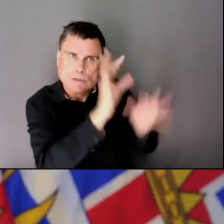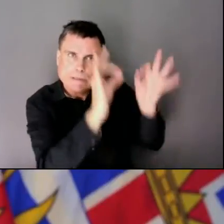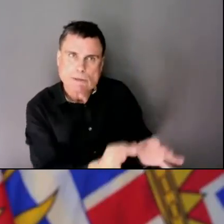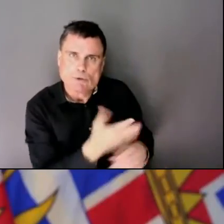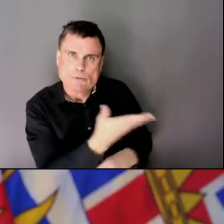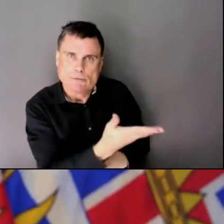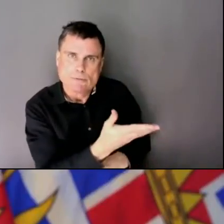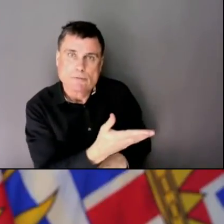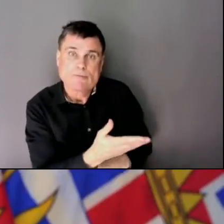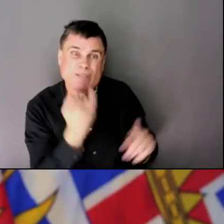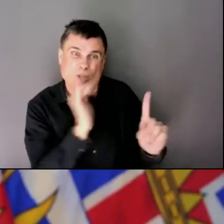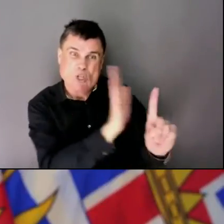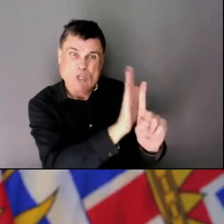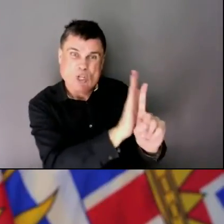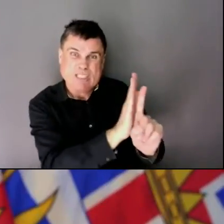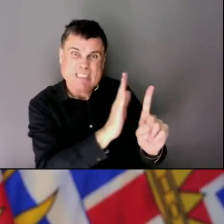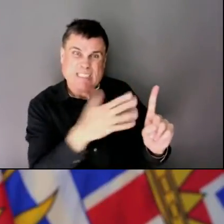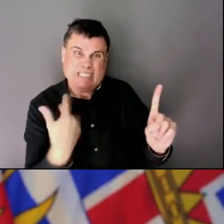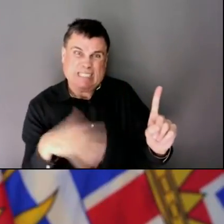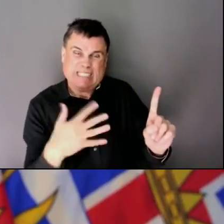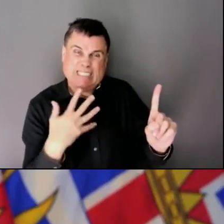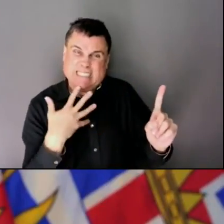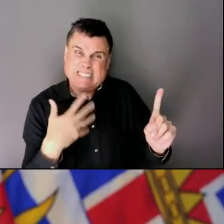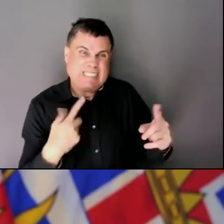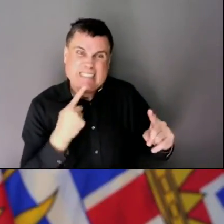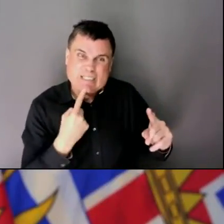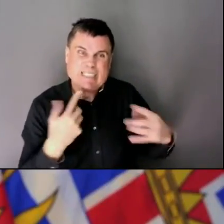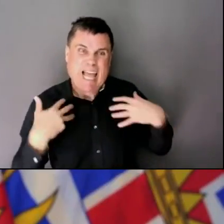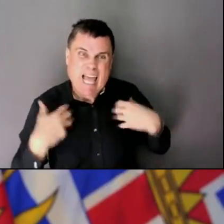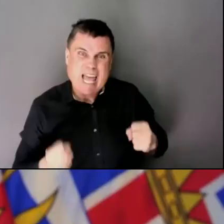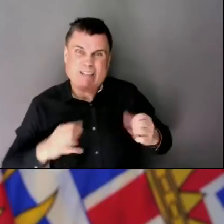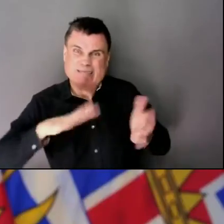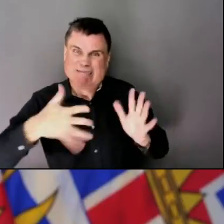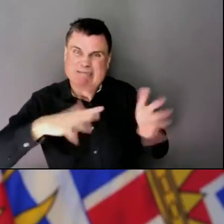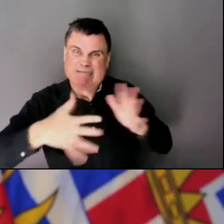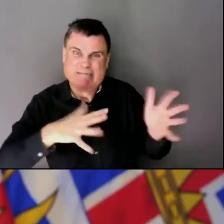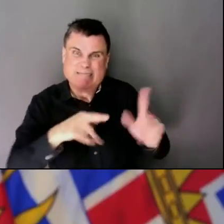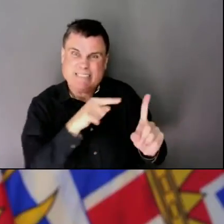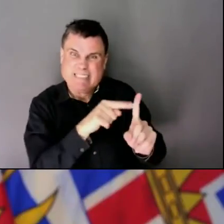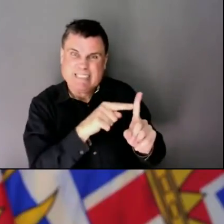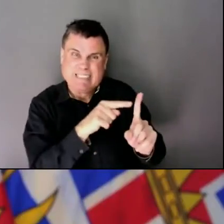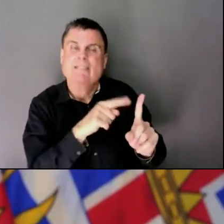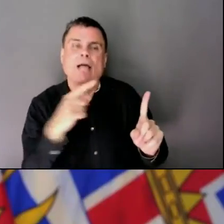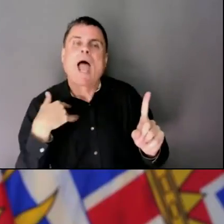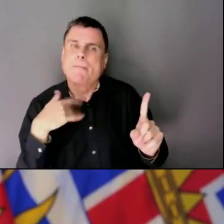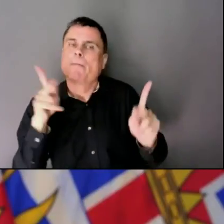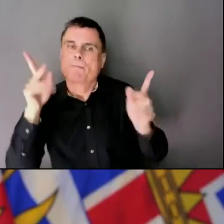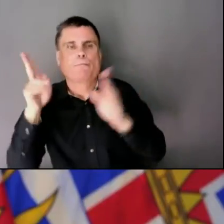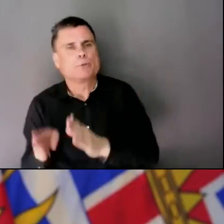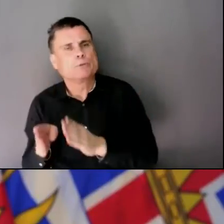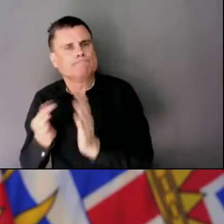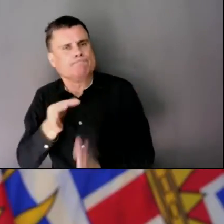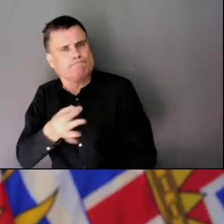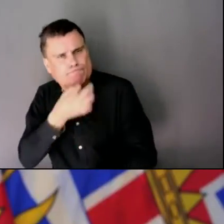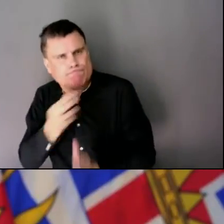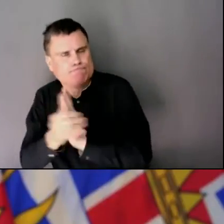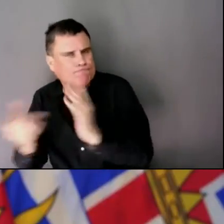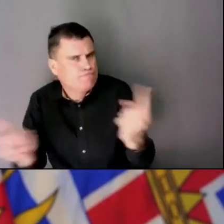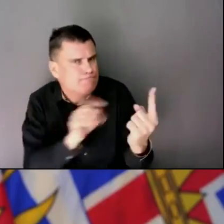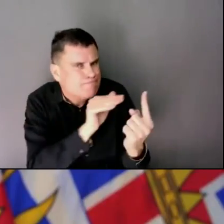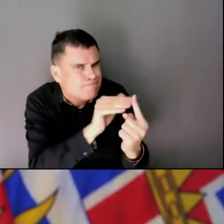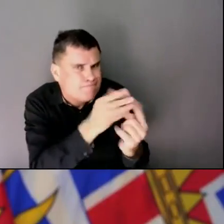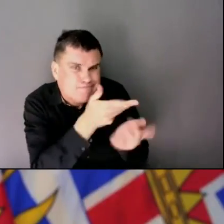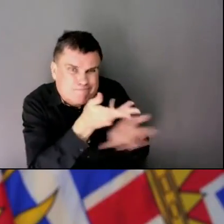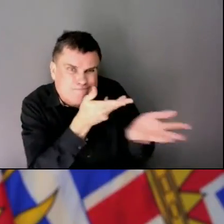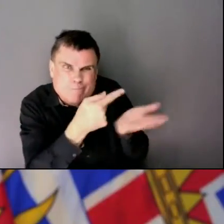have healthcare providers for the most part. So that's a decision that has to be made. And when we talk about these extremely vulnerable people, they're